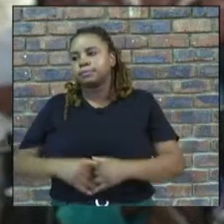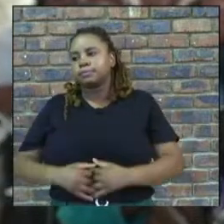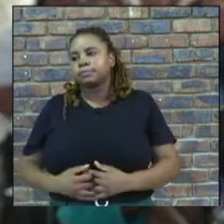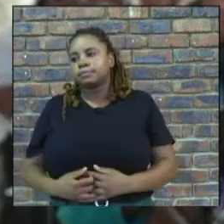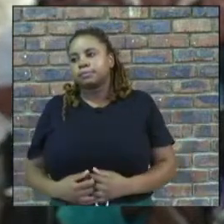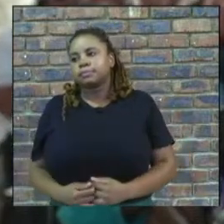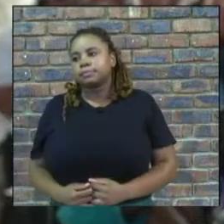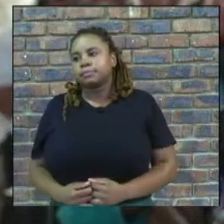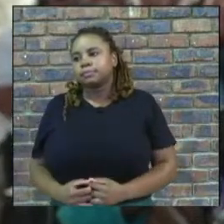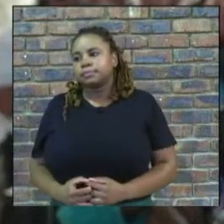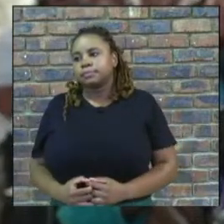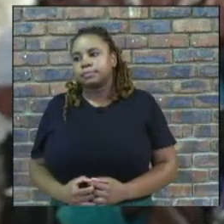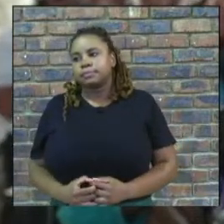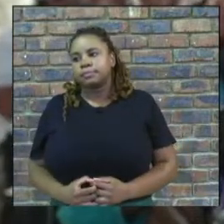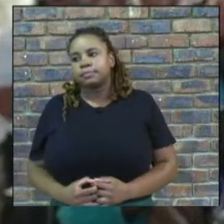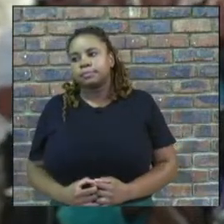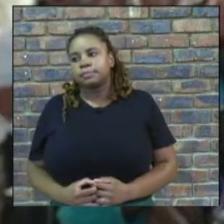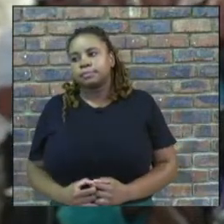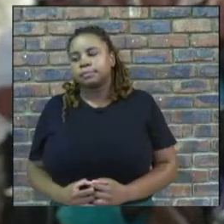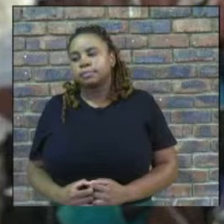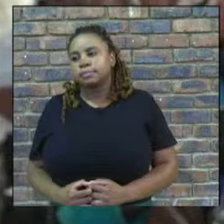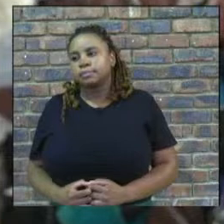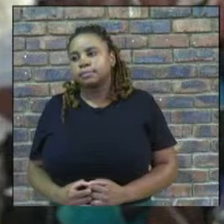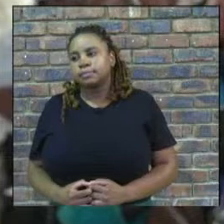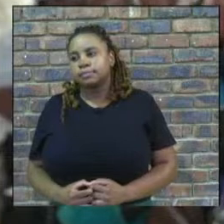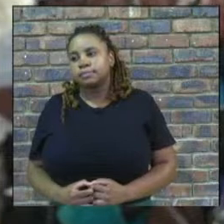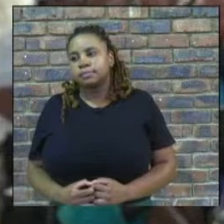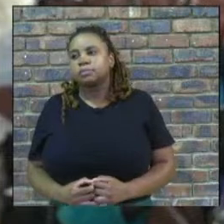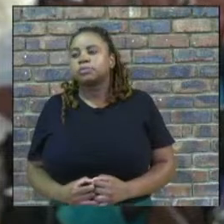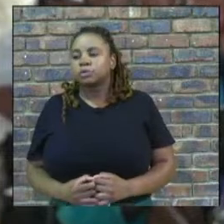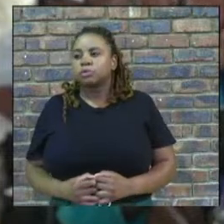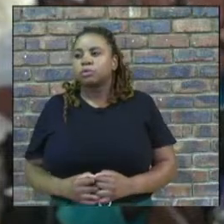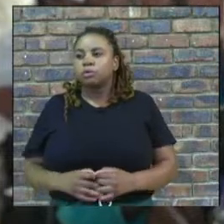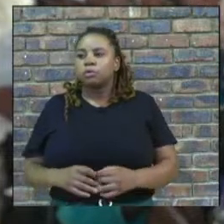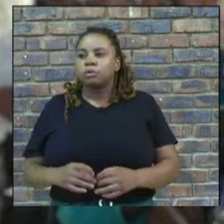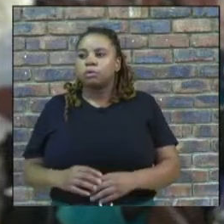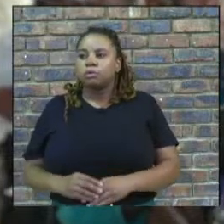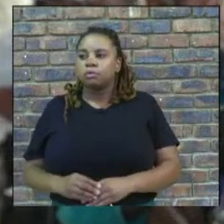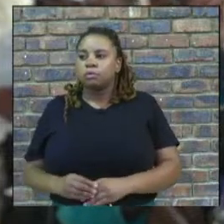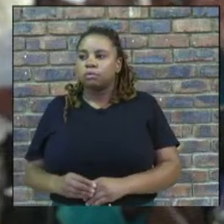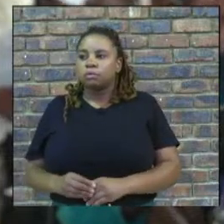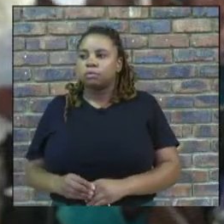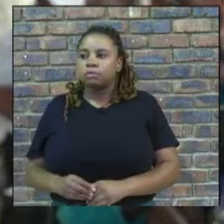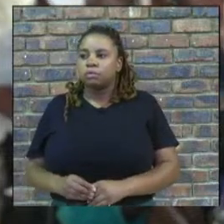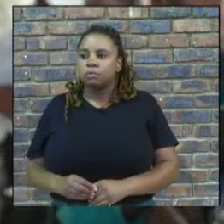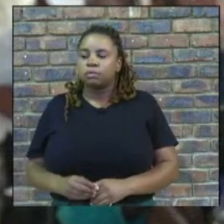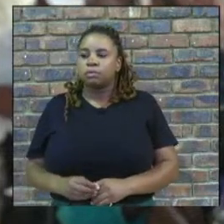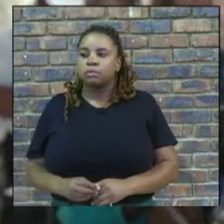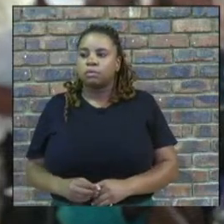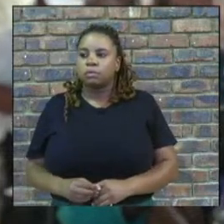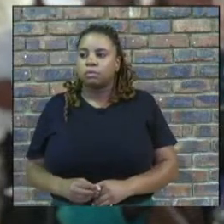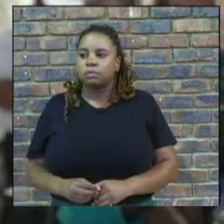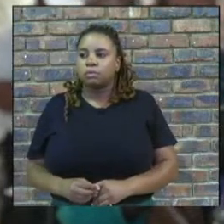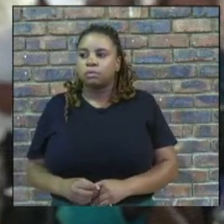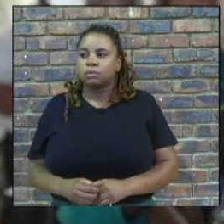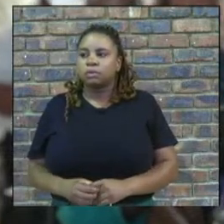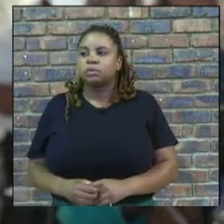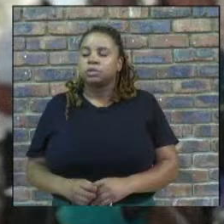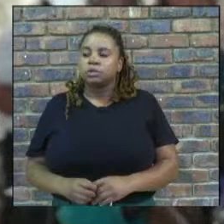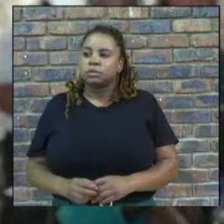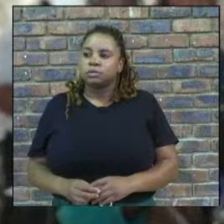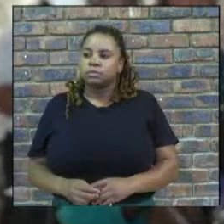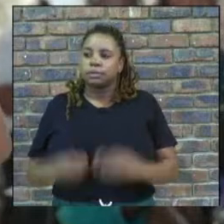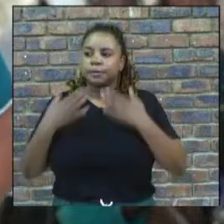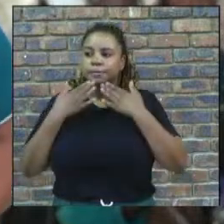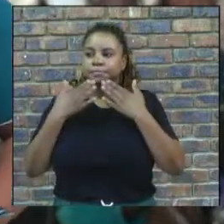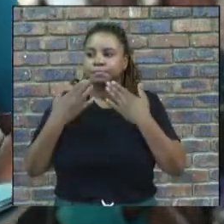to have it endorsed, we need it to speak to the RDP. And currently it is not speaking to the RDP. Thank